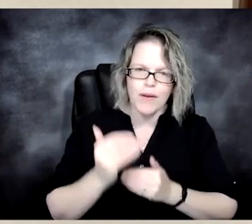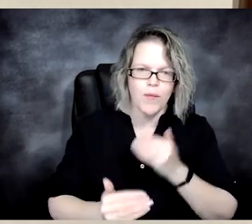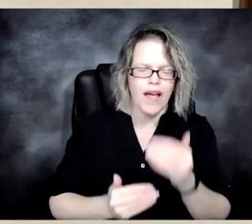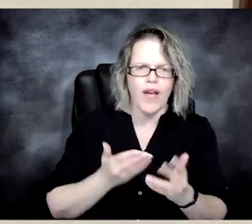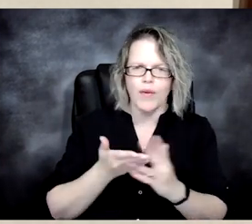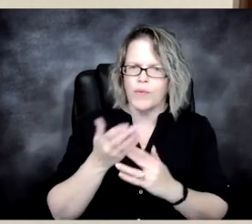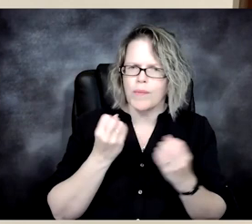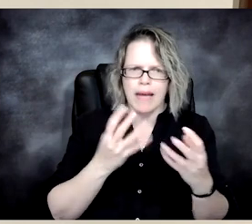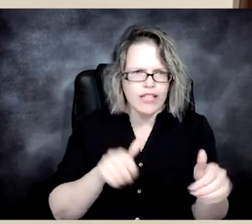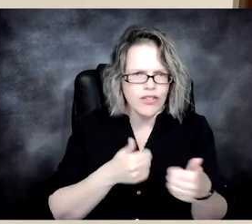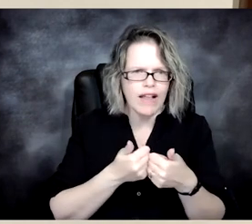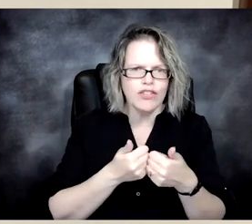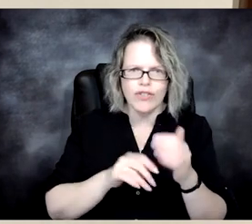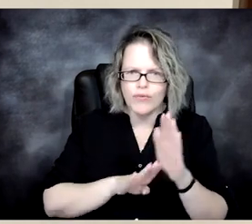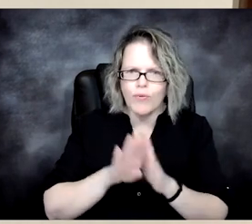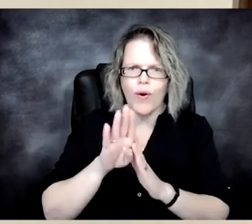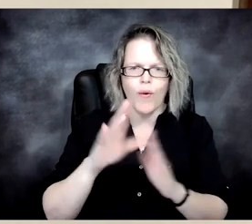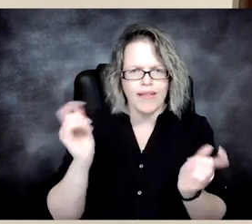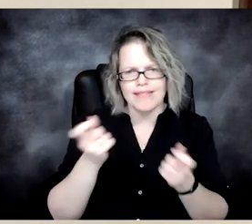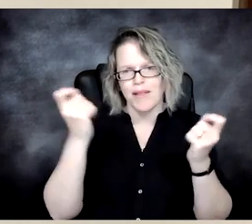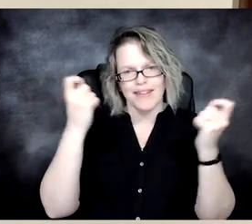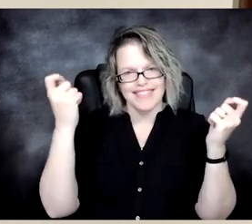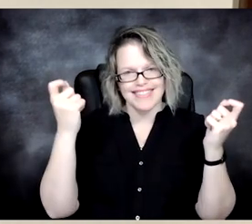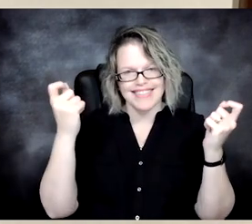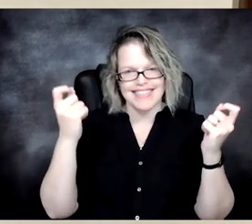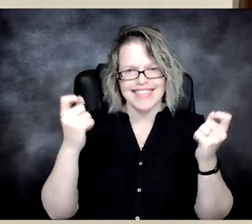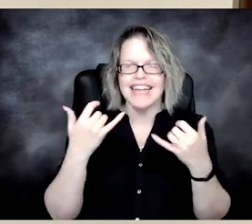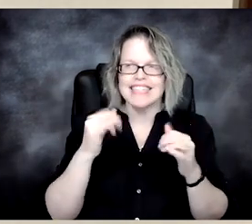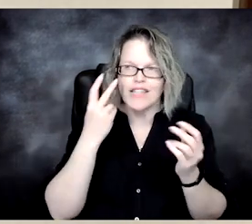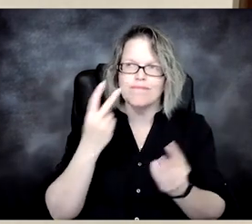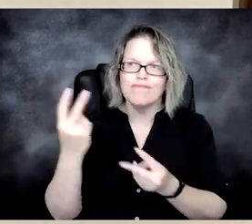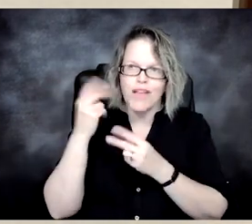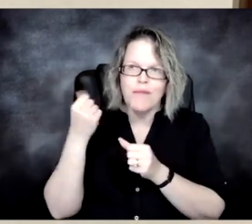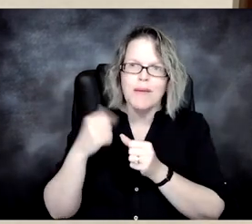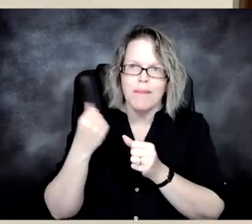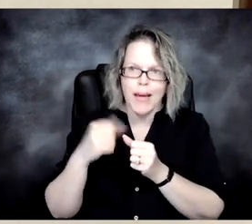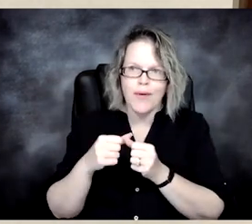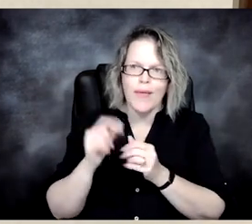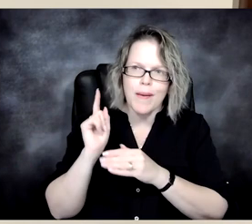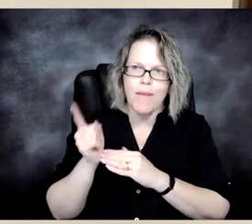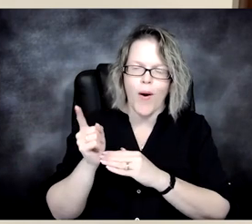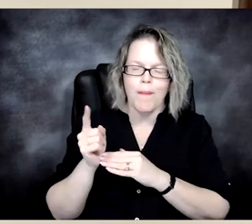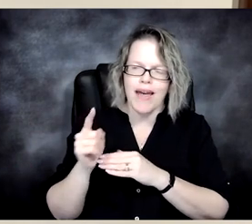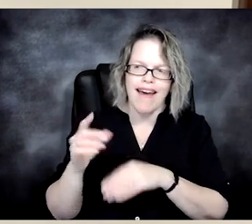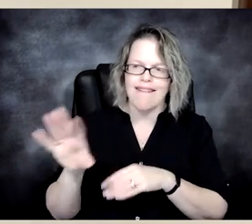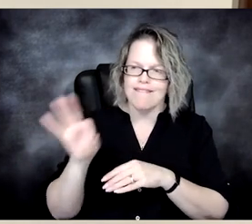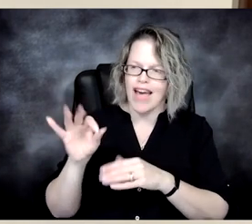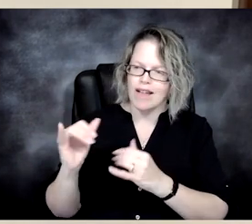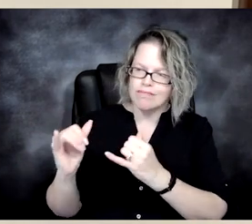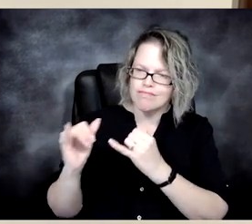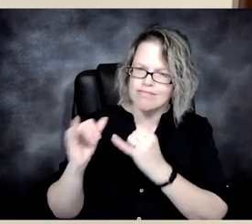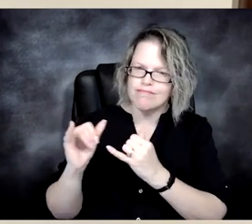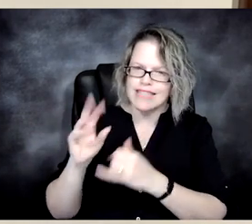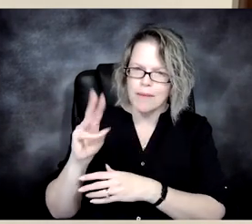many challenges, growth, and celebrations. I still remember the moment I found my people in WAEA